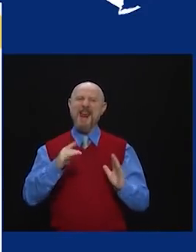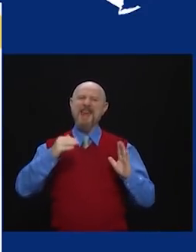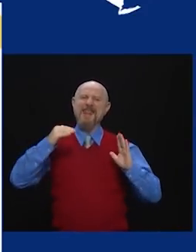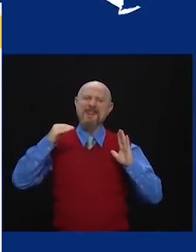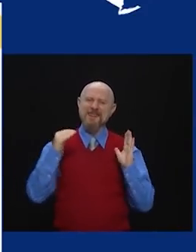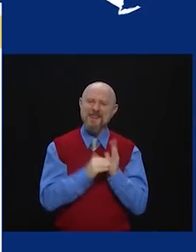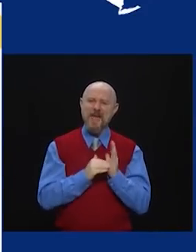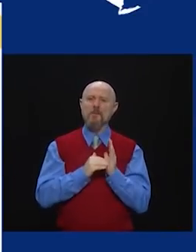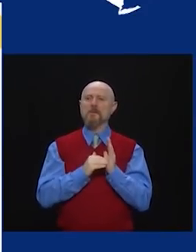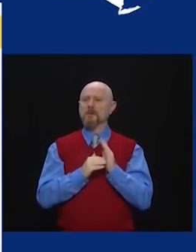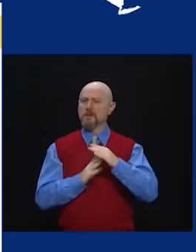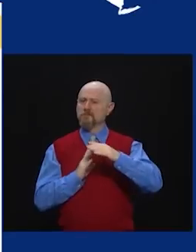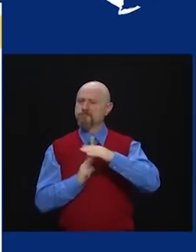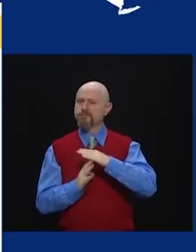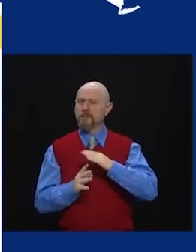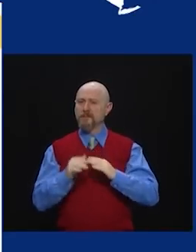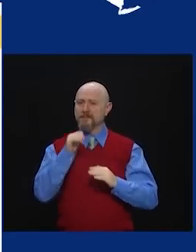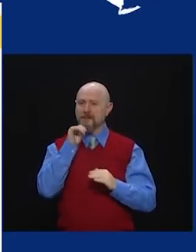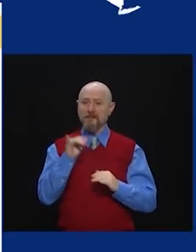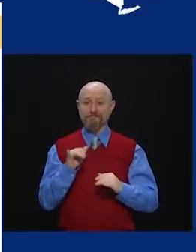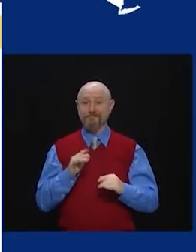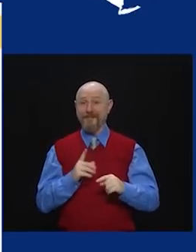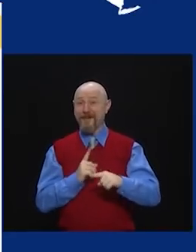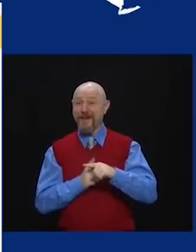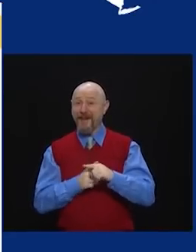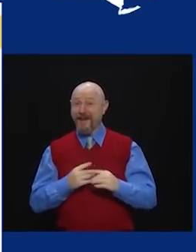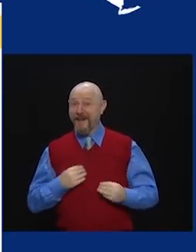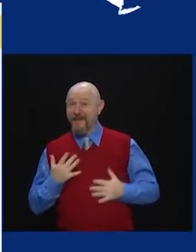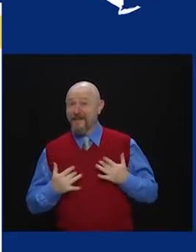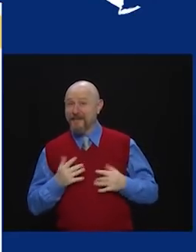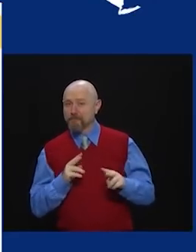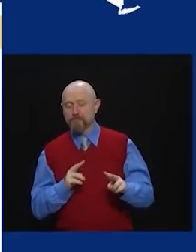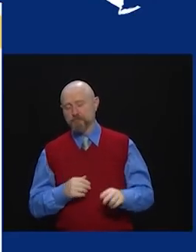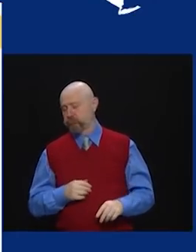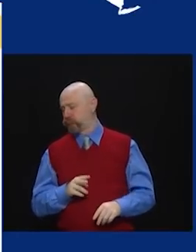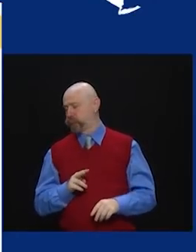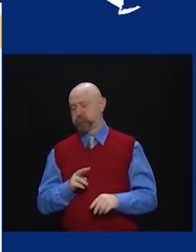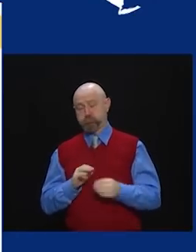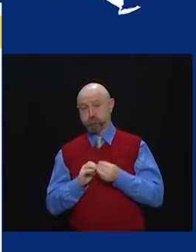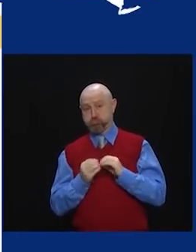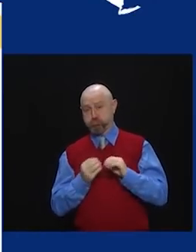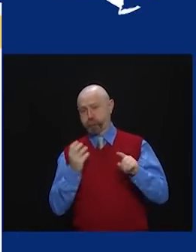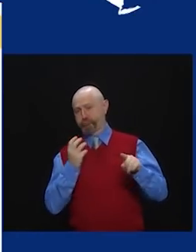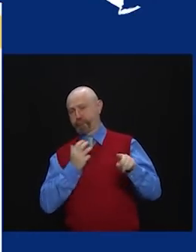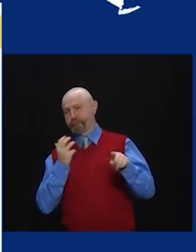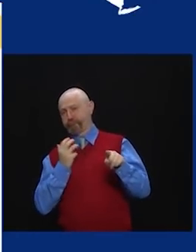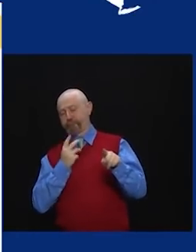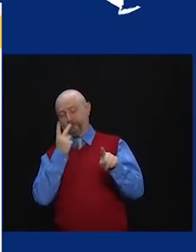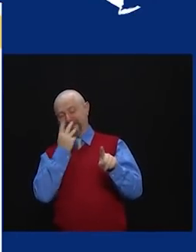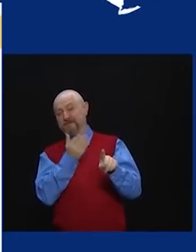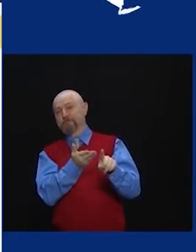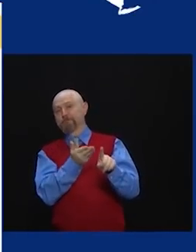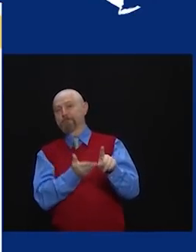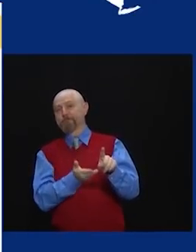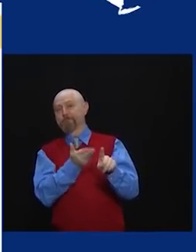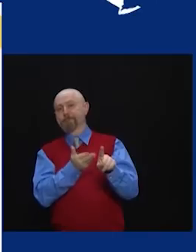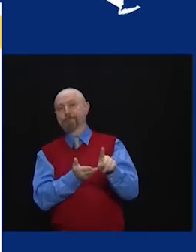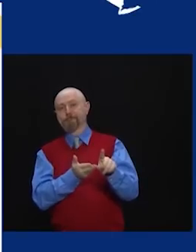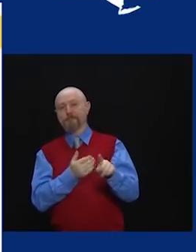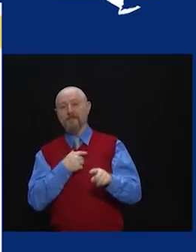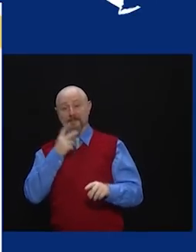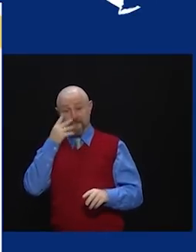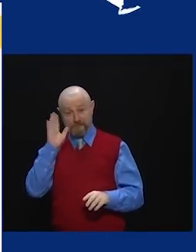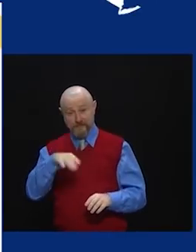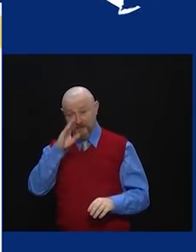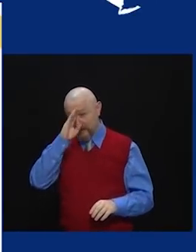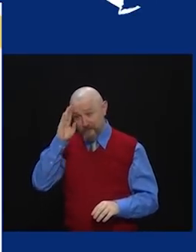to hit, but it's also very concerning. We know that hospitalizations are putting a lot of stress on an already overtaxed